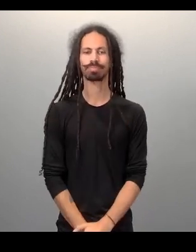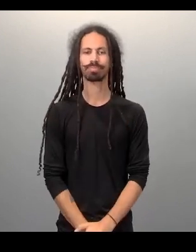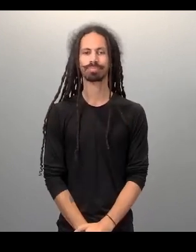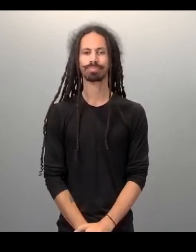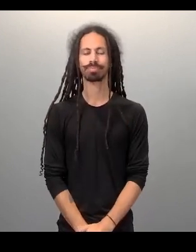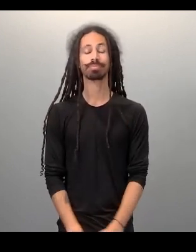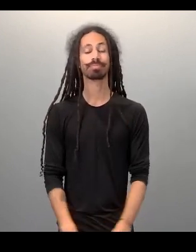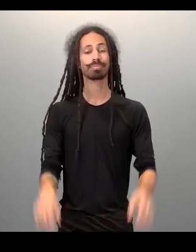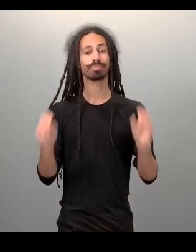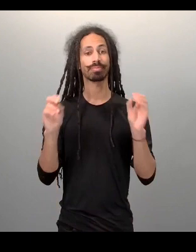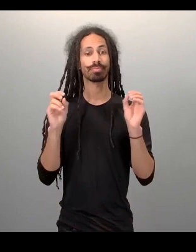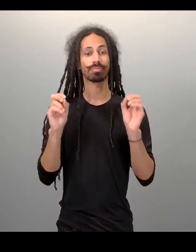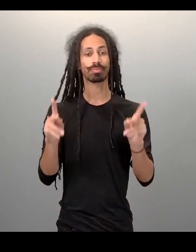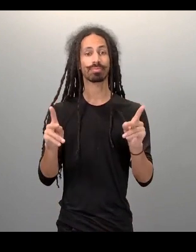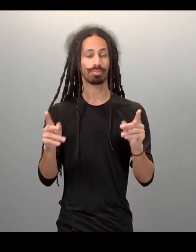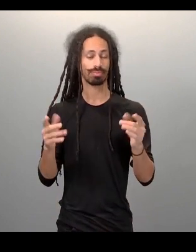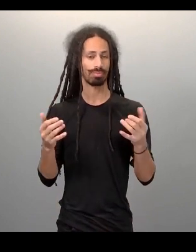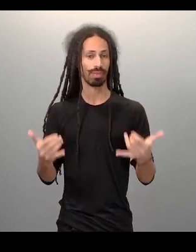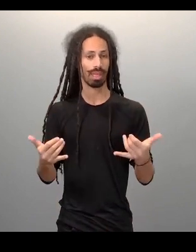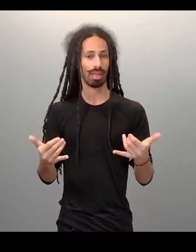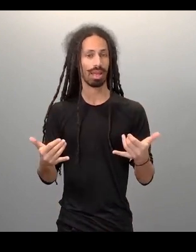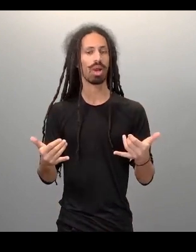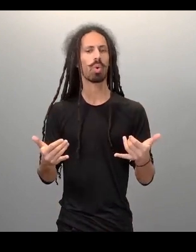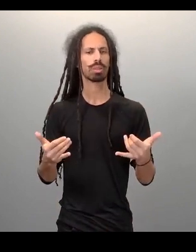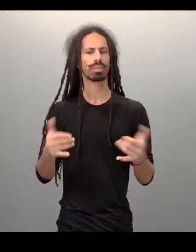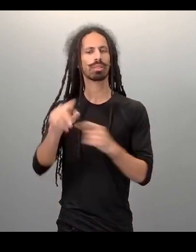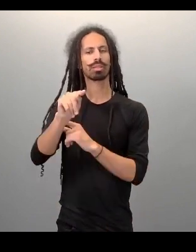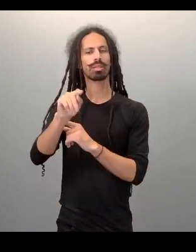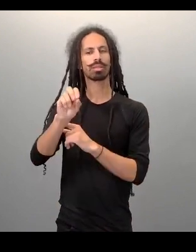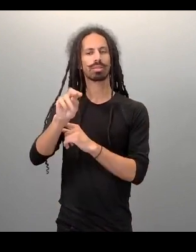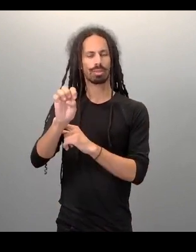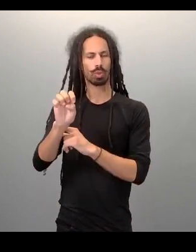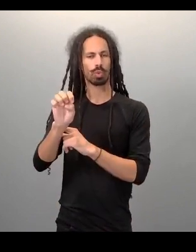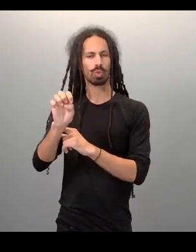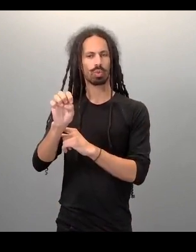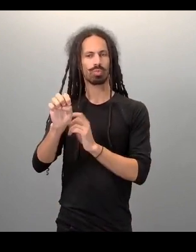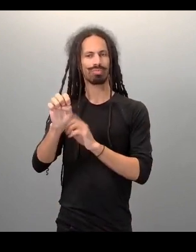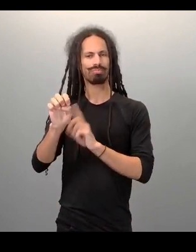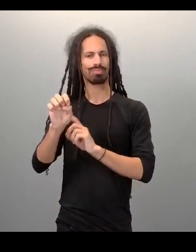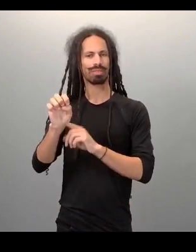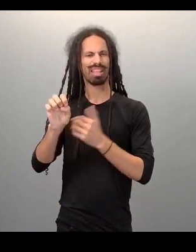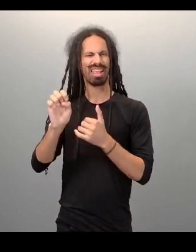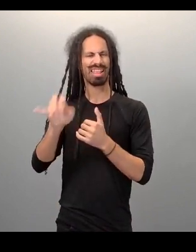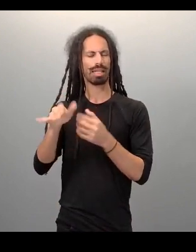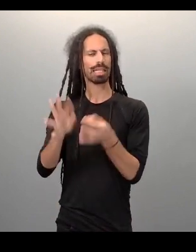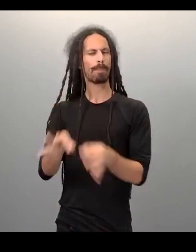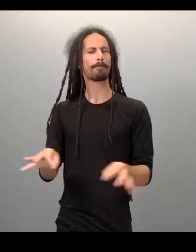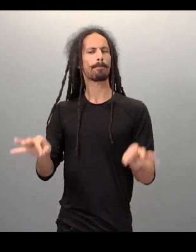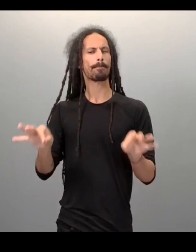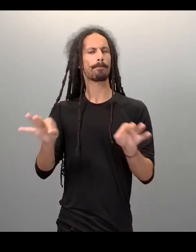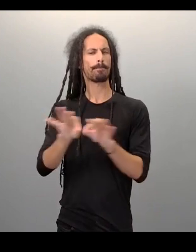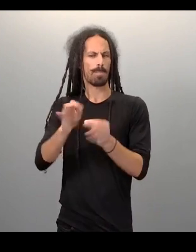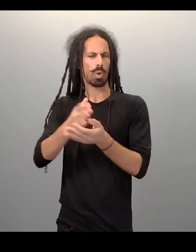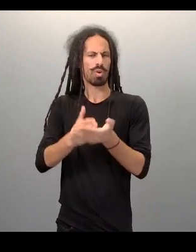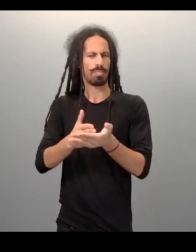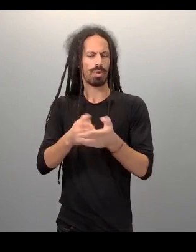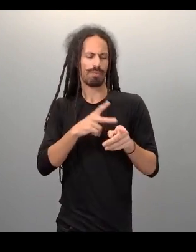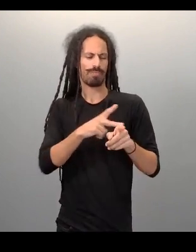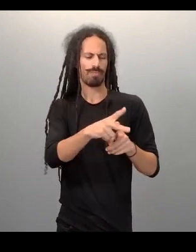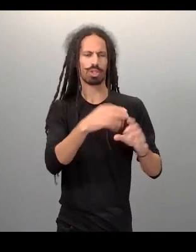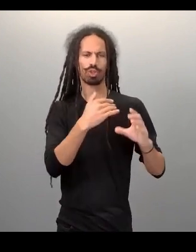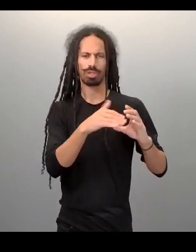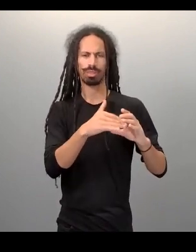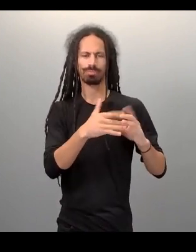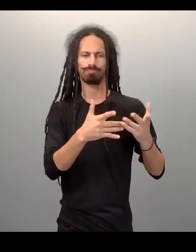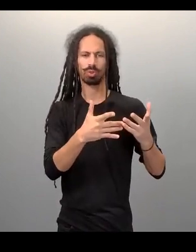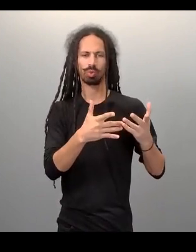Okay, now let's talk about tone, which is the other really critical aspect of professional emails. So we spoke about